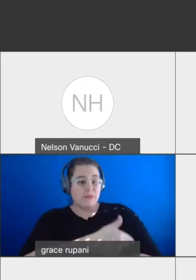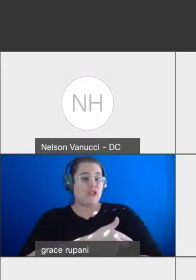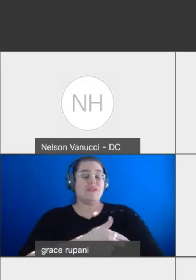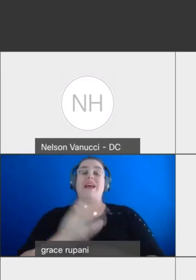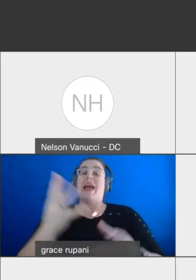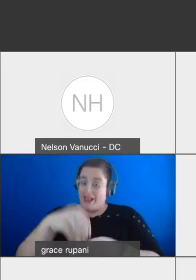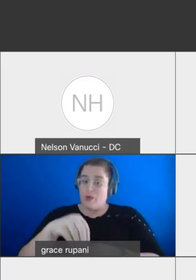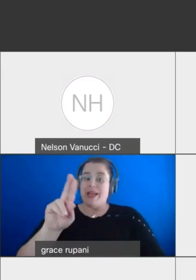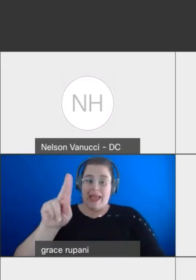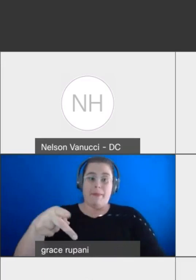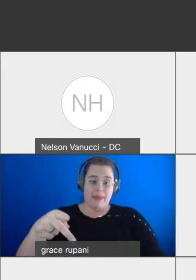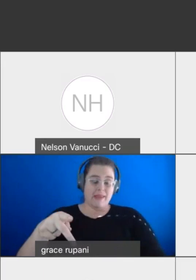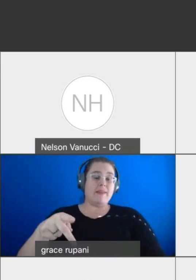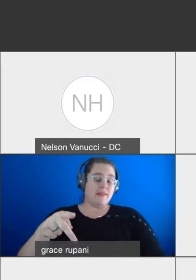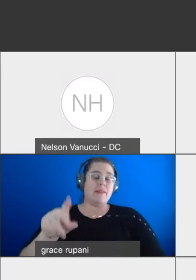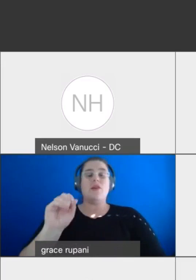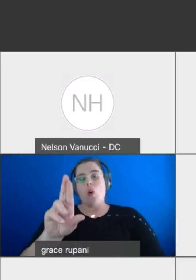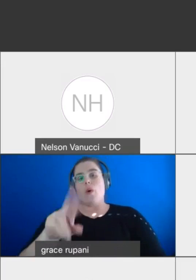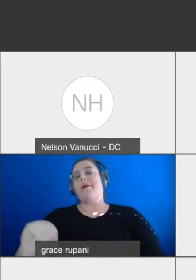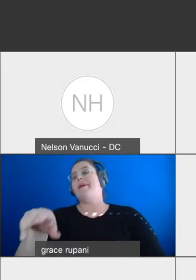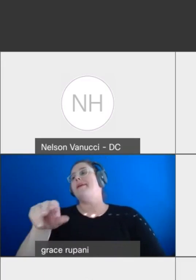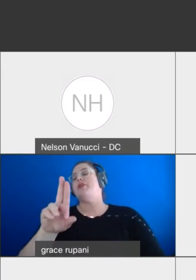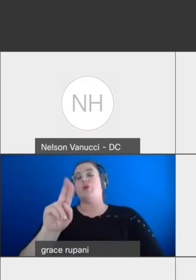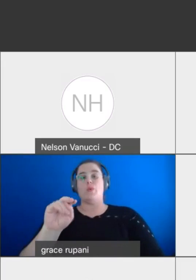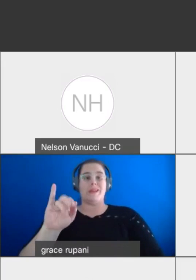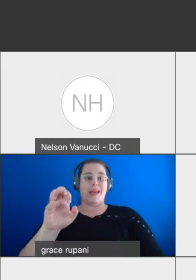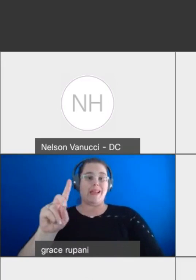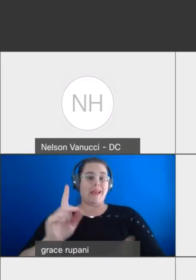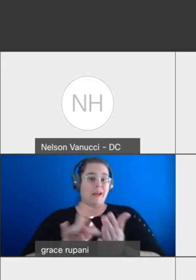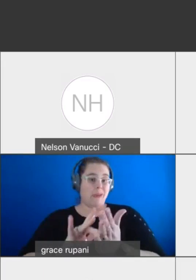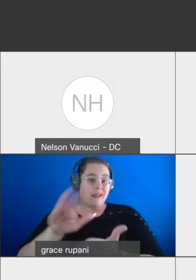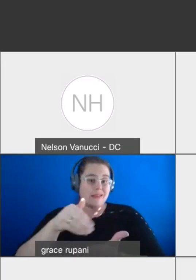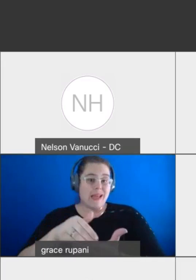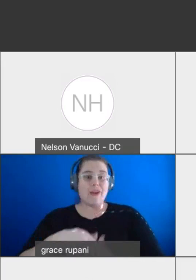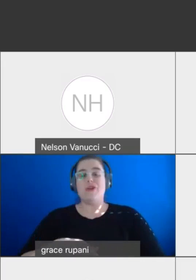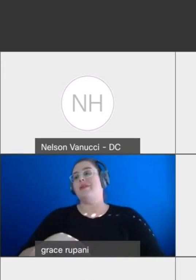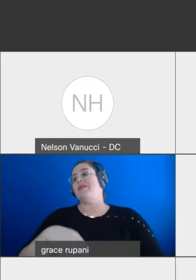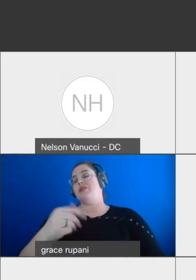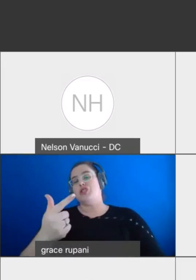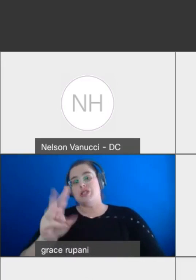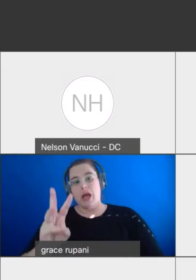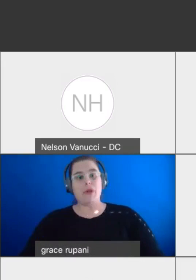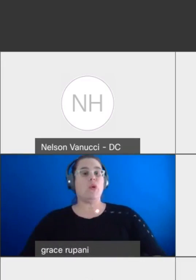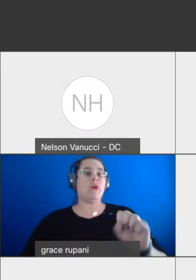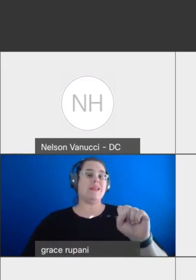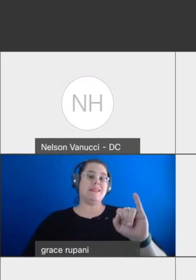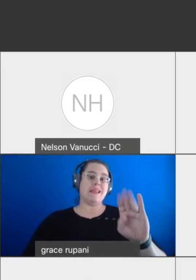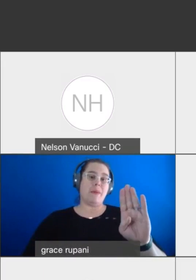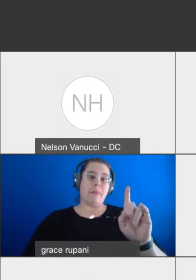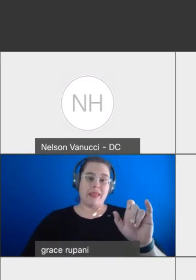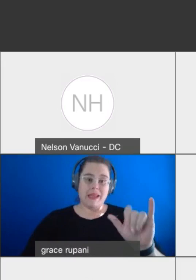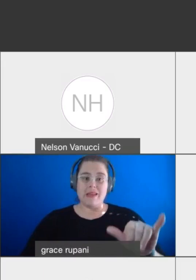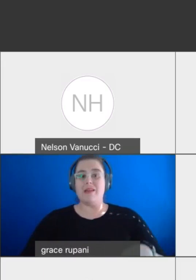system or United Medical Center, Sibley, GW,